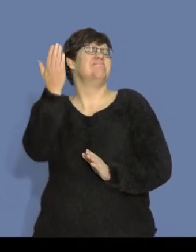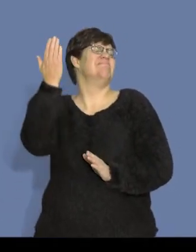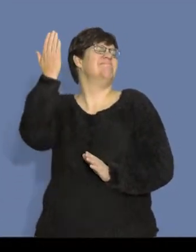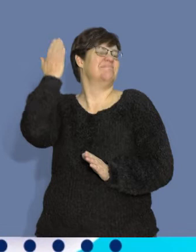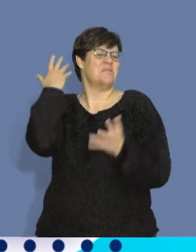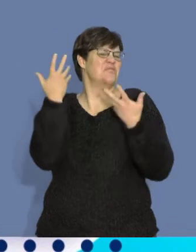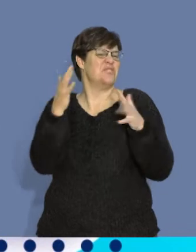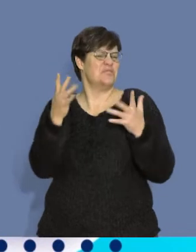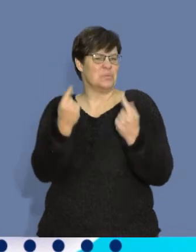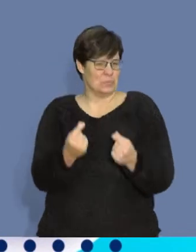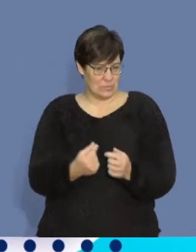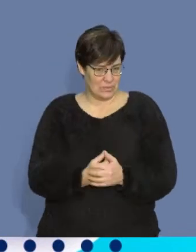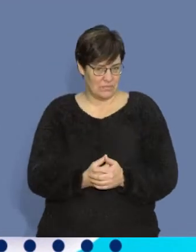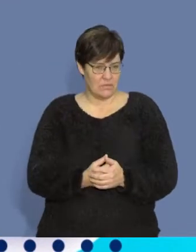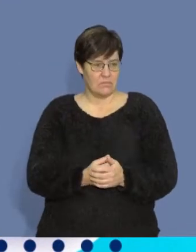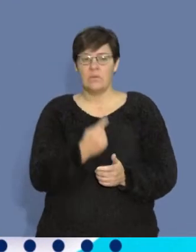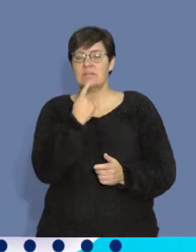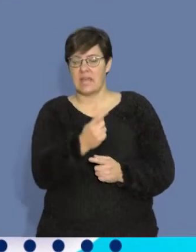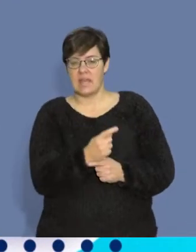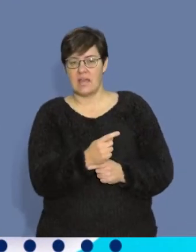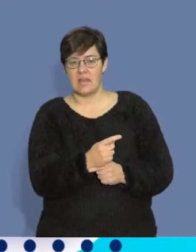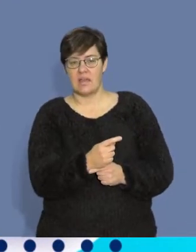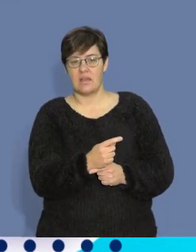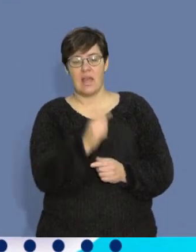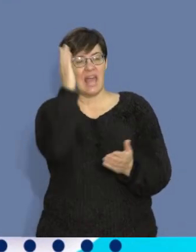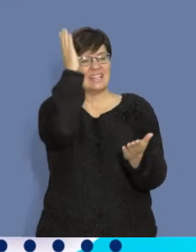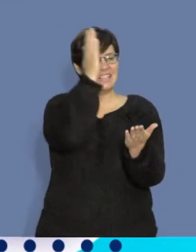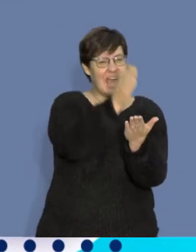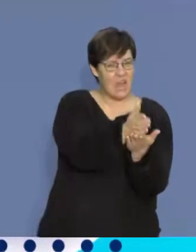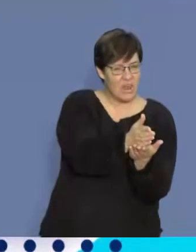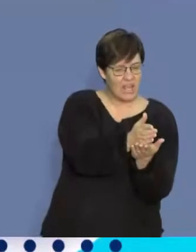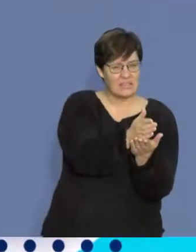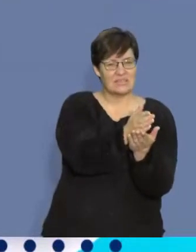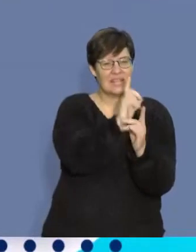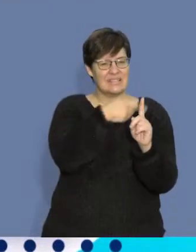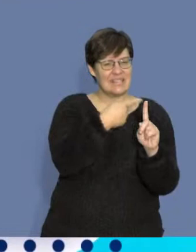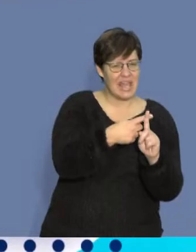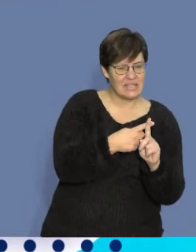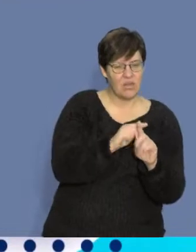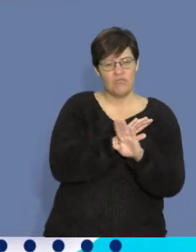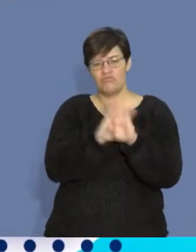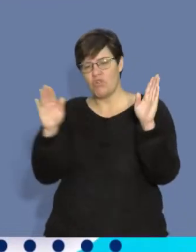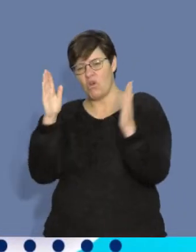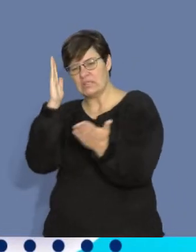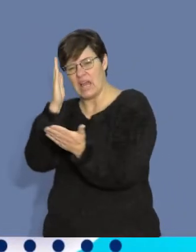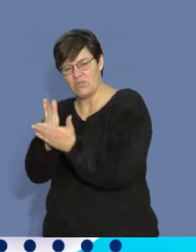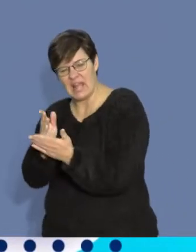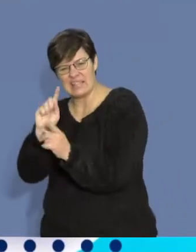already, and we spoke about direct taxation and indirect taxation.